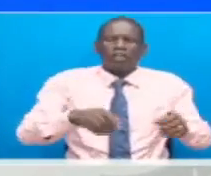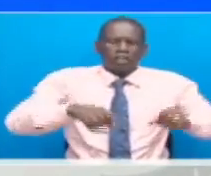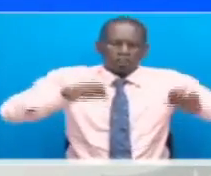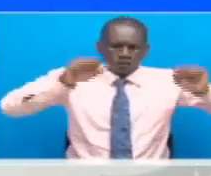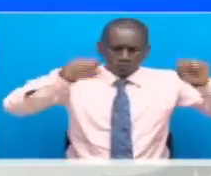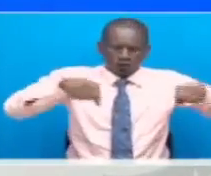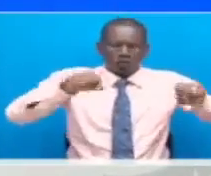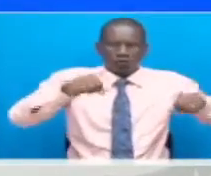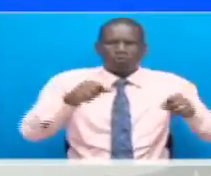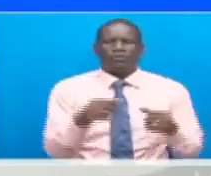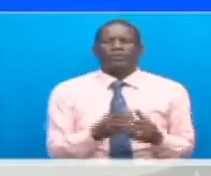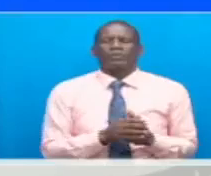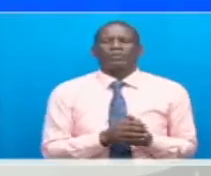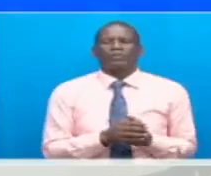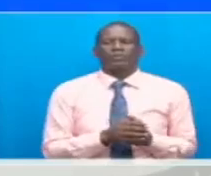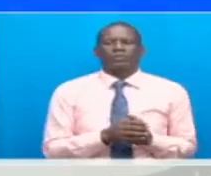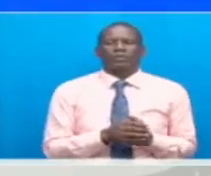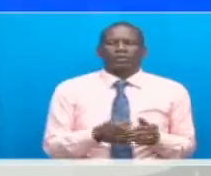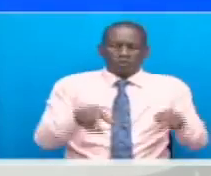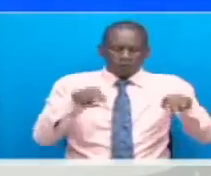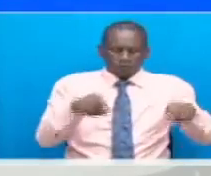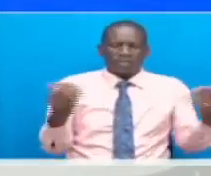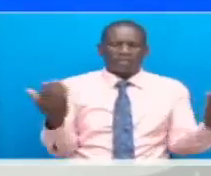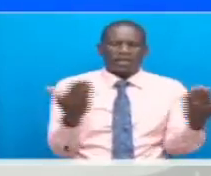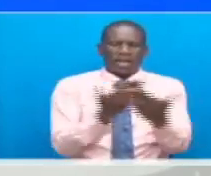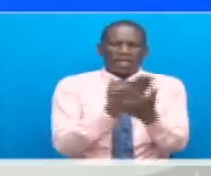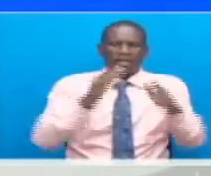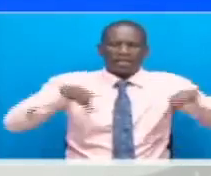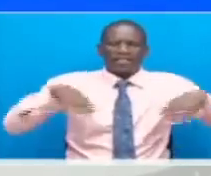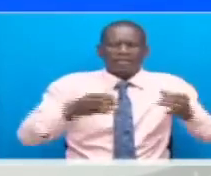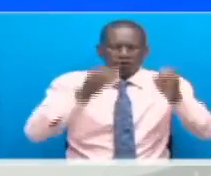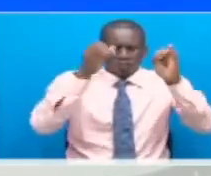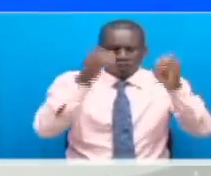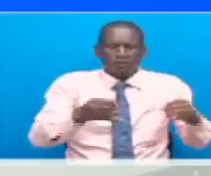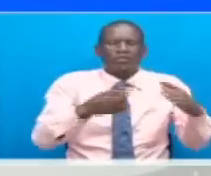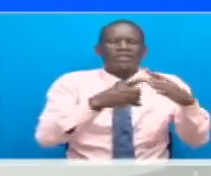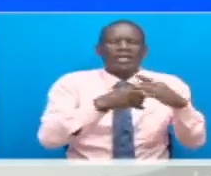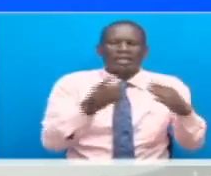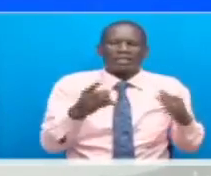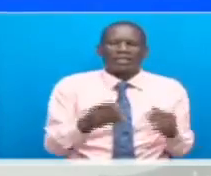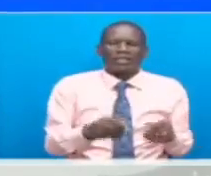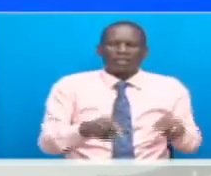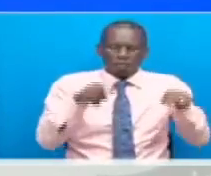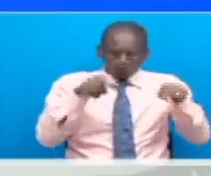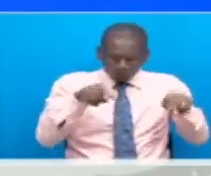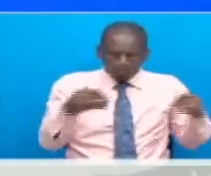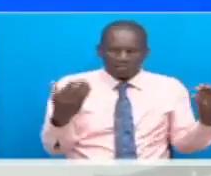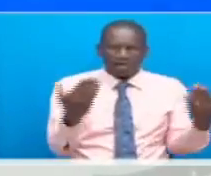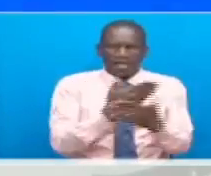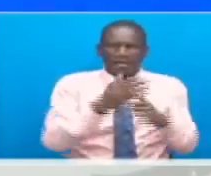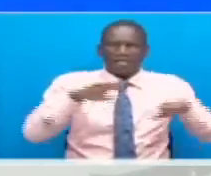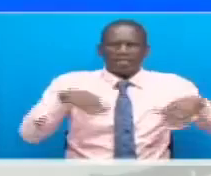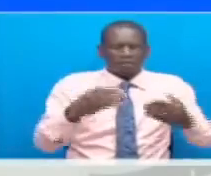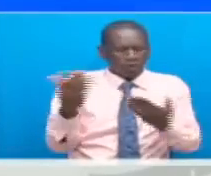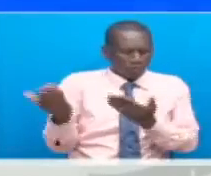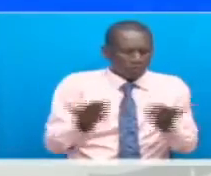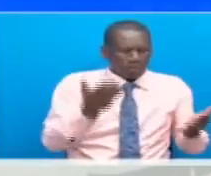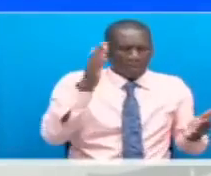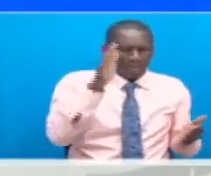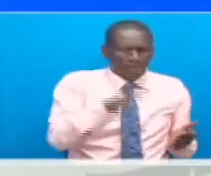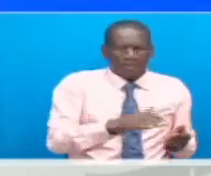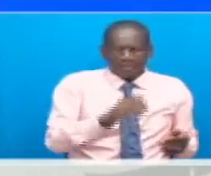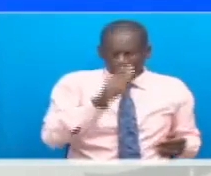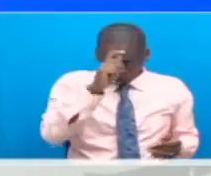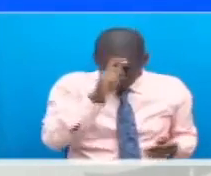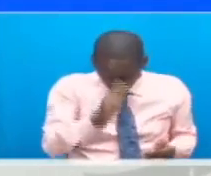inawezekana. Tonight is about a new beginning. It's about restoring